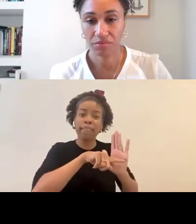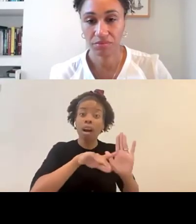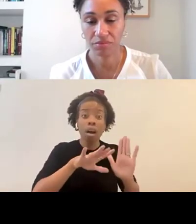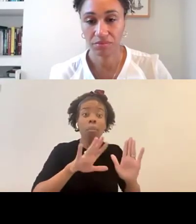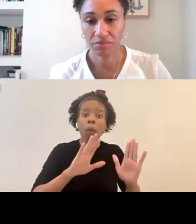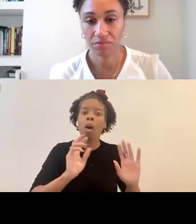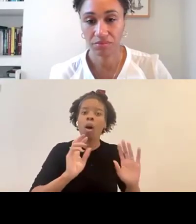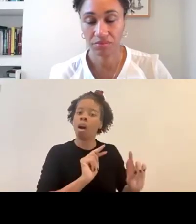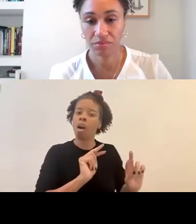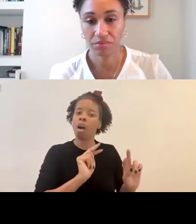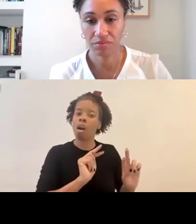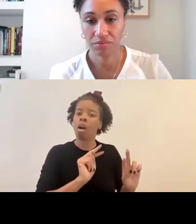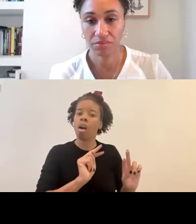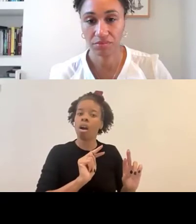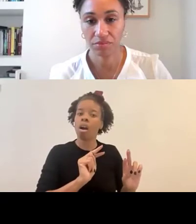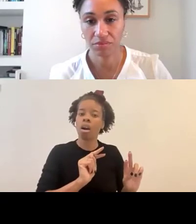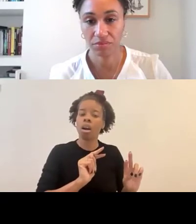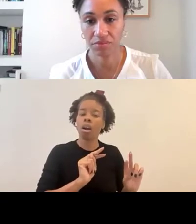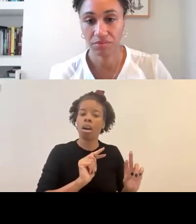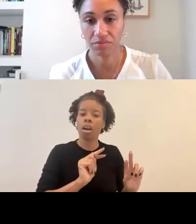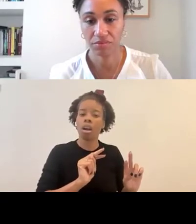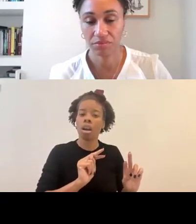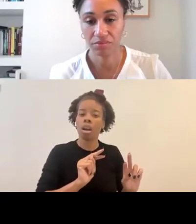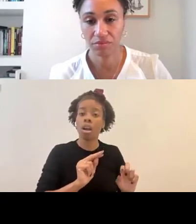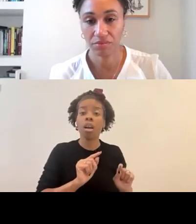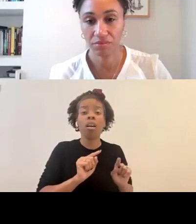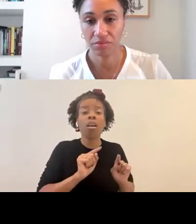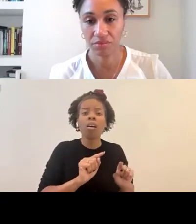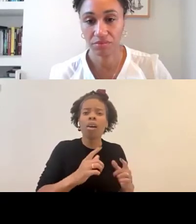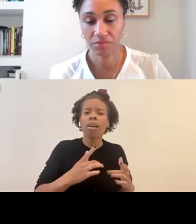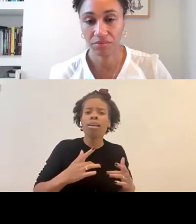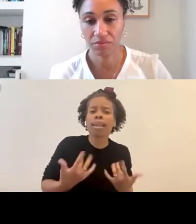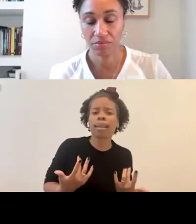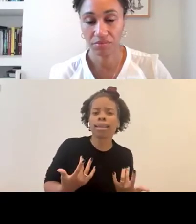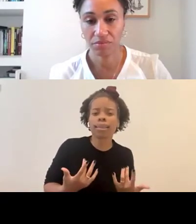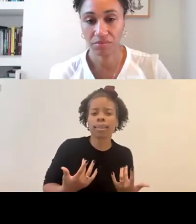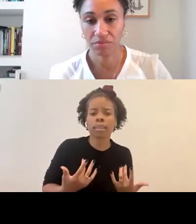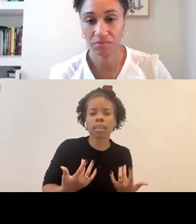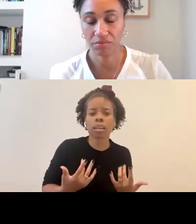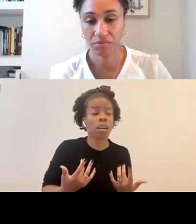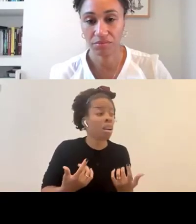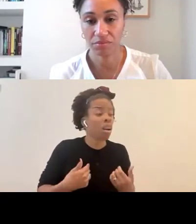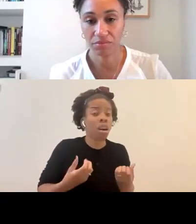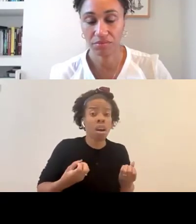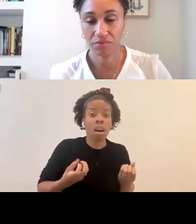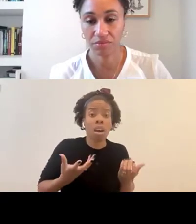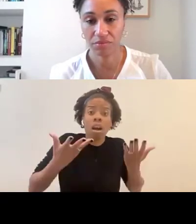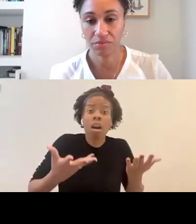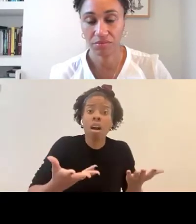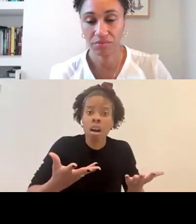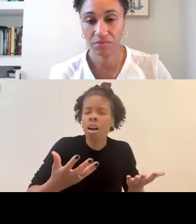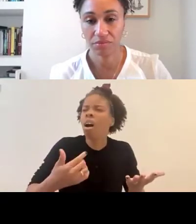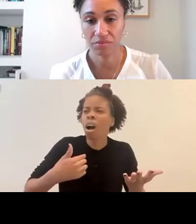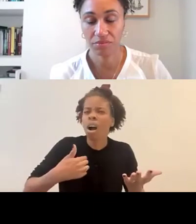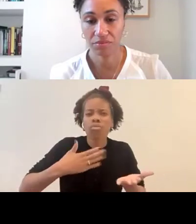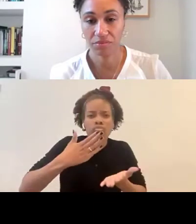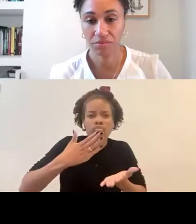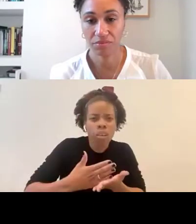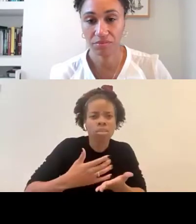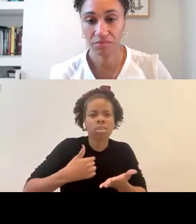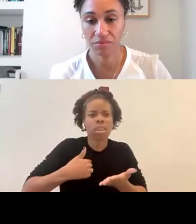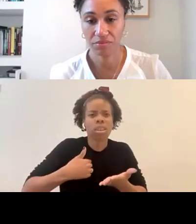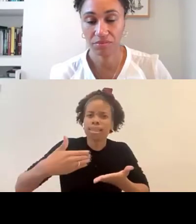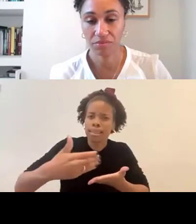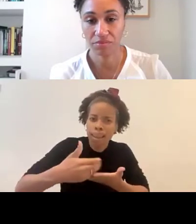but to be able to sense that this is a space which is trustworthy, where they can talk about their things,